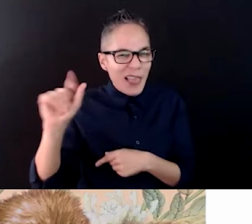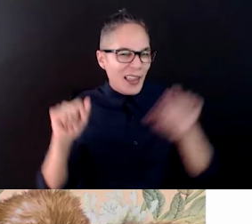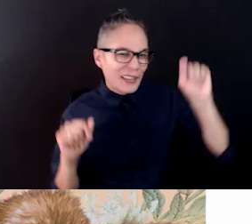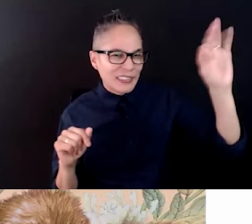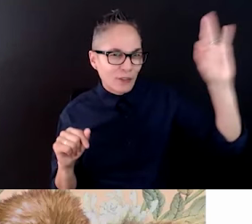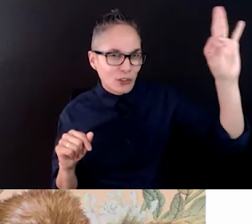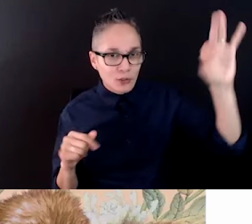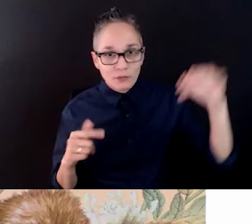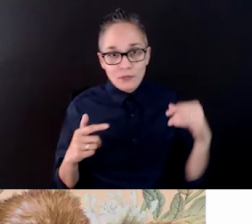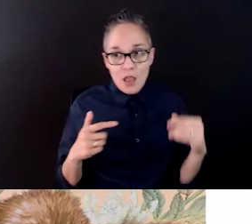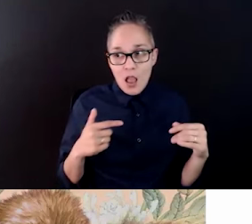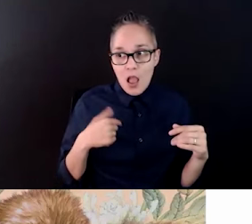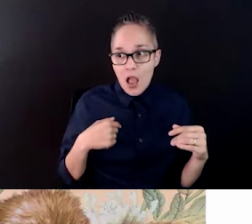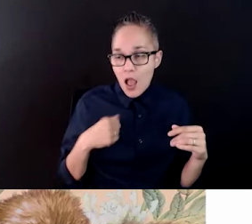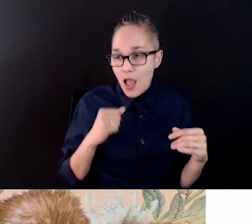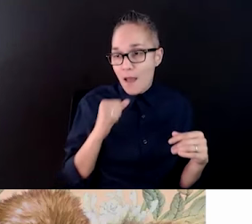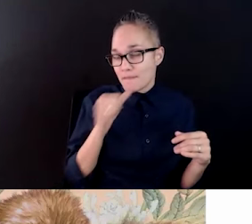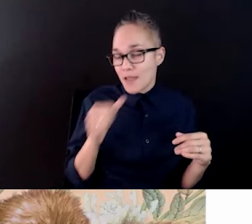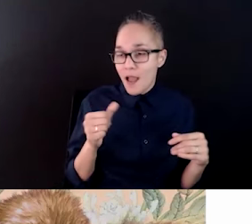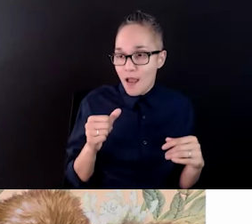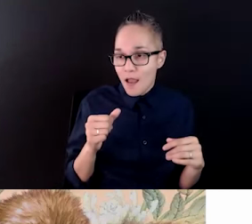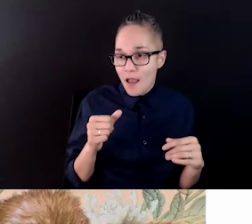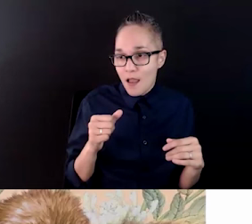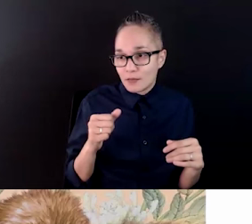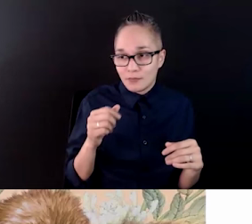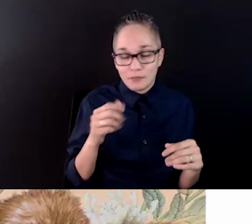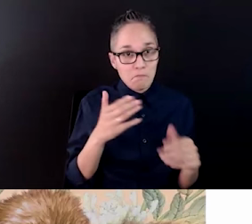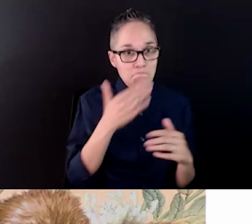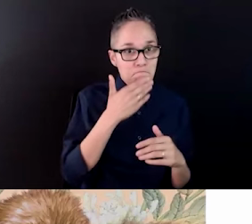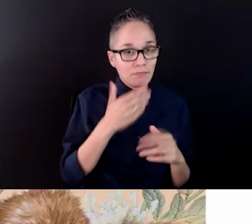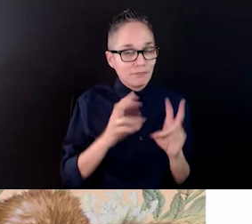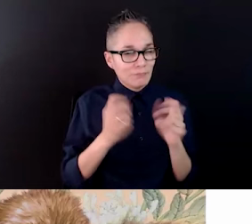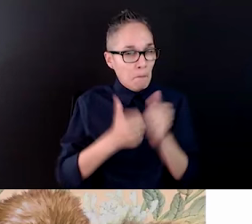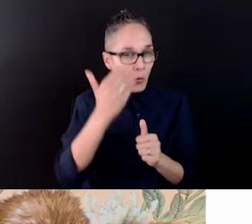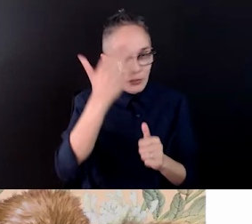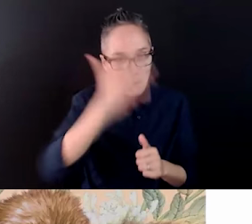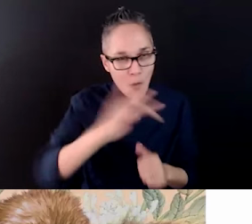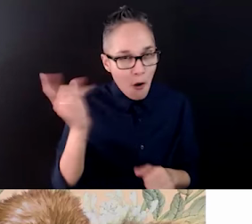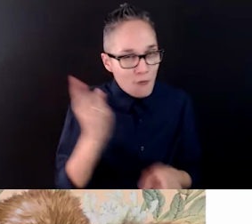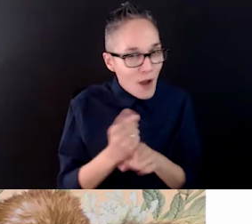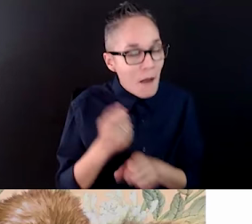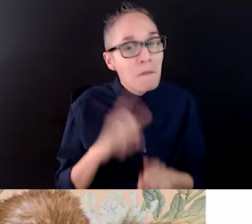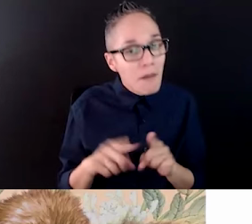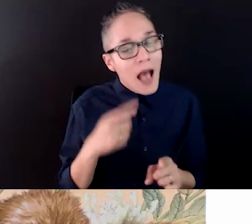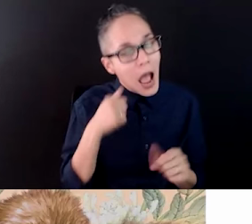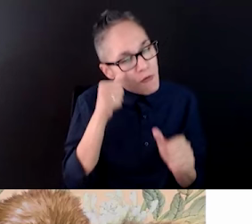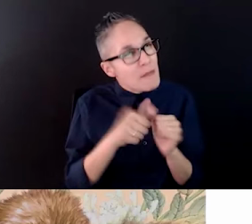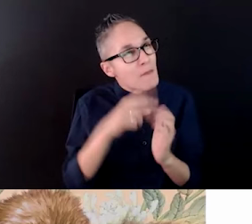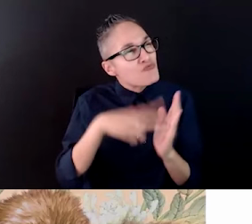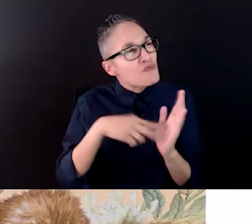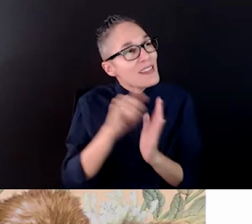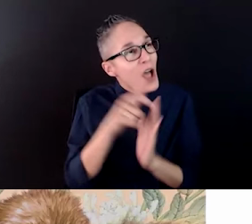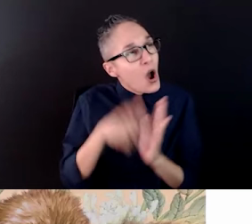obviously not one of the best and brightest. If I just said LA and Los Angeles. Anyway, but no, I remember that, and I read it to one